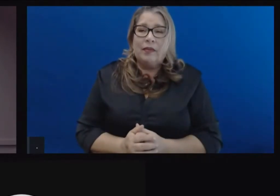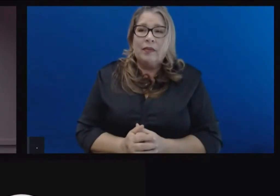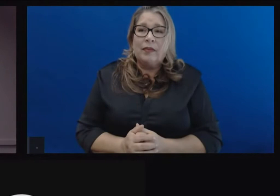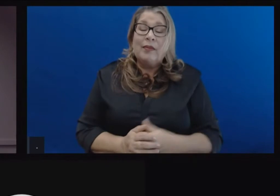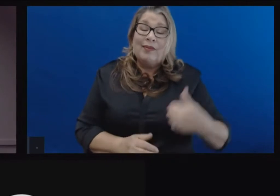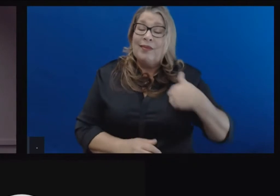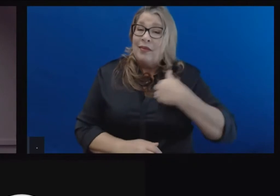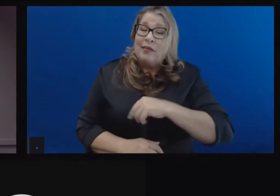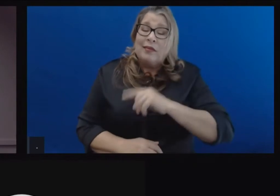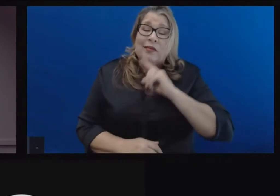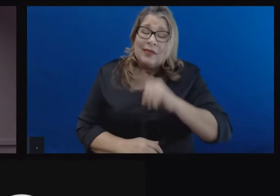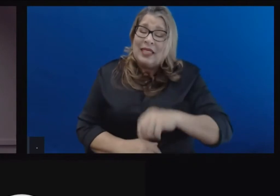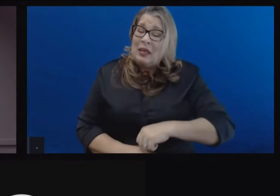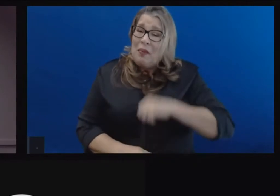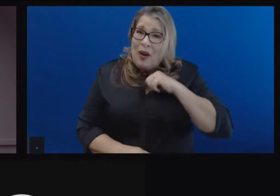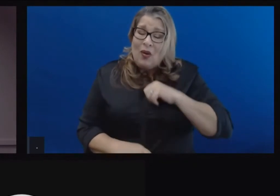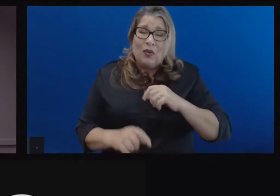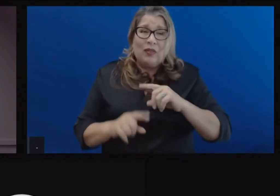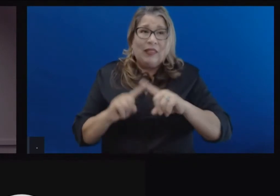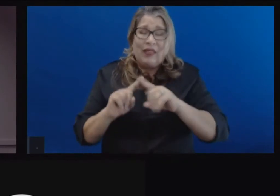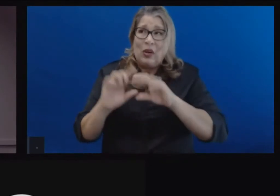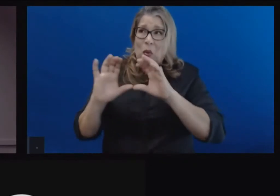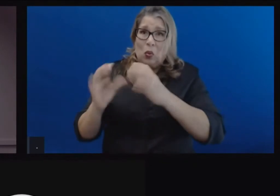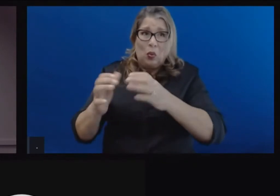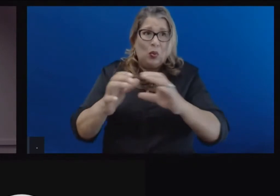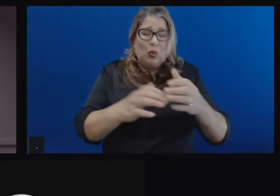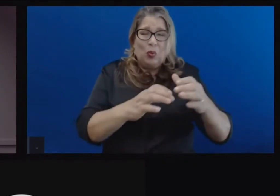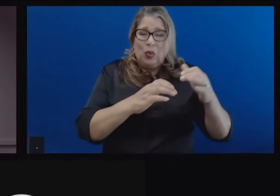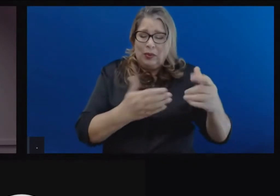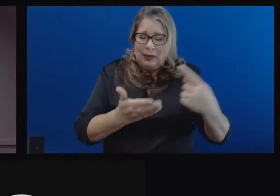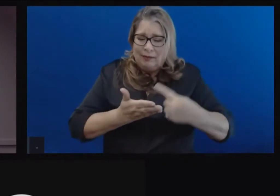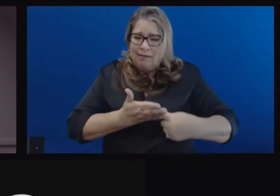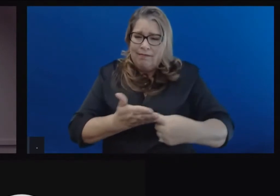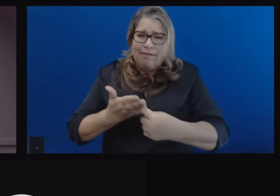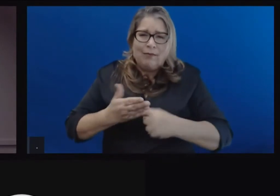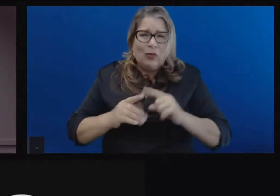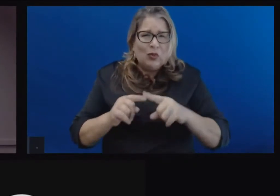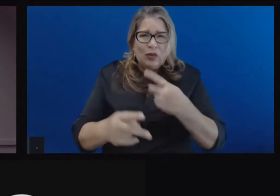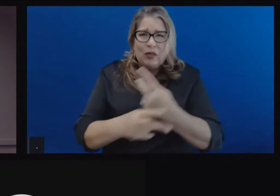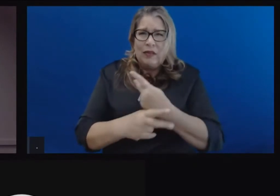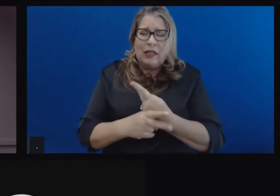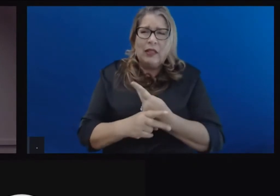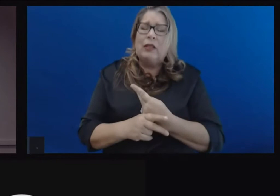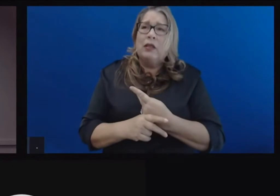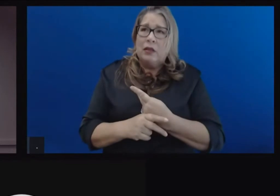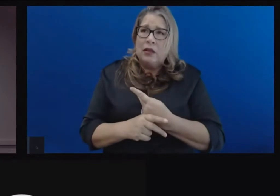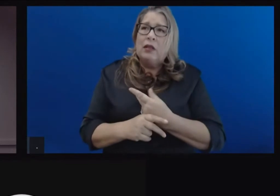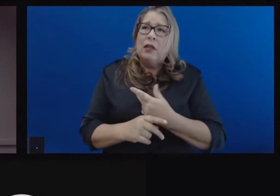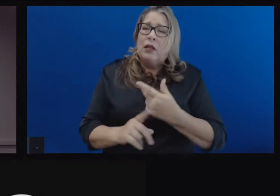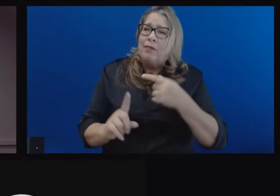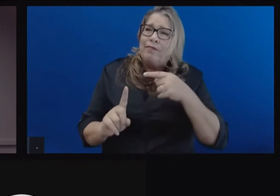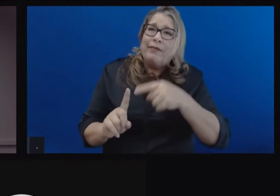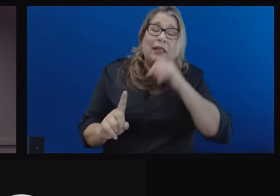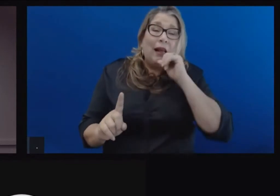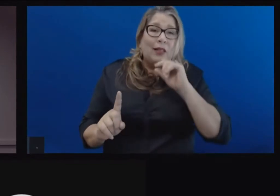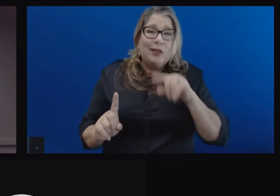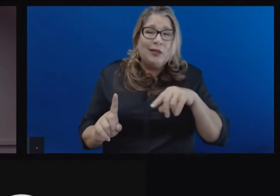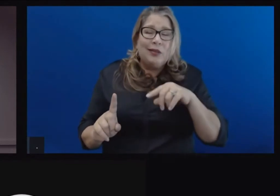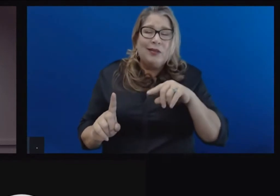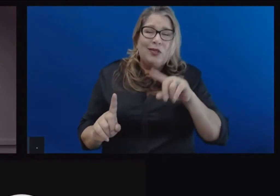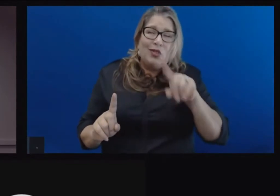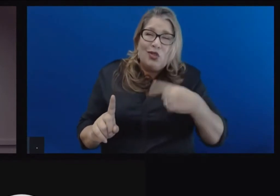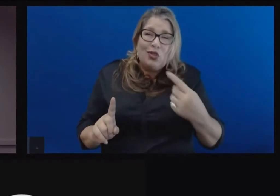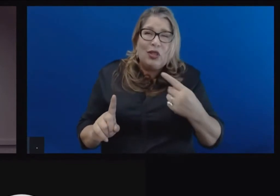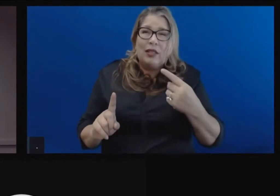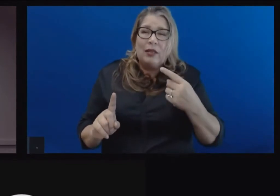groups have come together to think about not just a risk and exposure-based formula for getting vaccine out, but